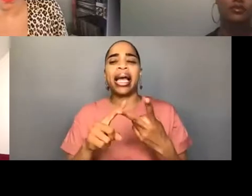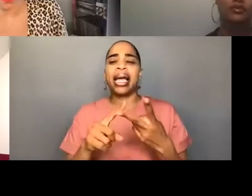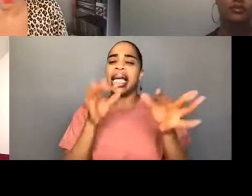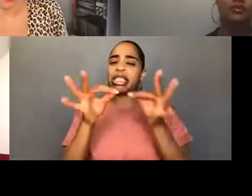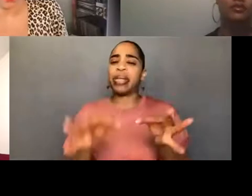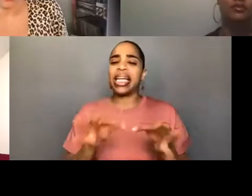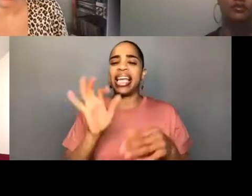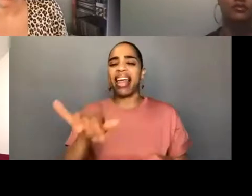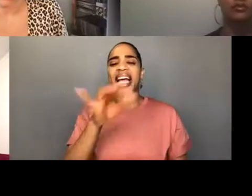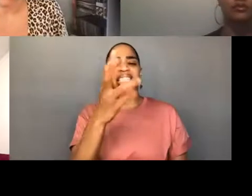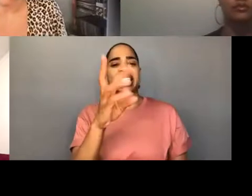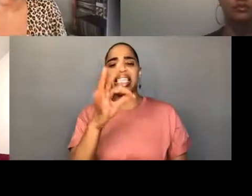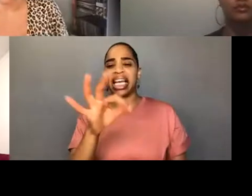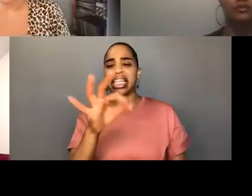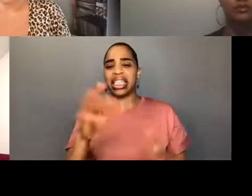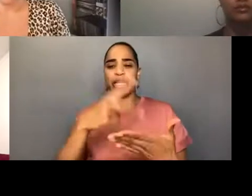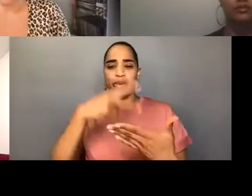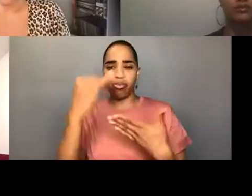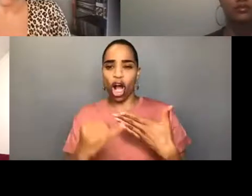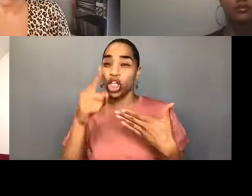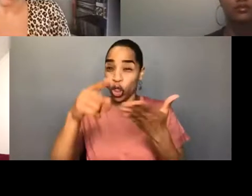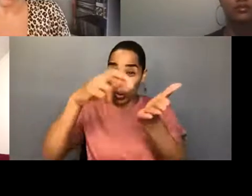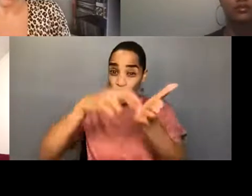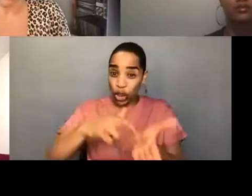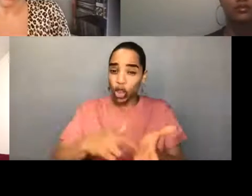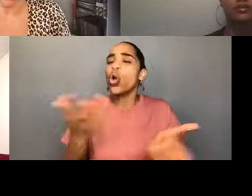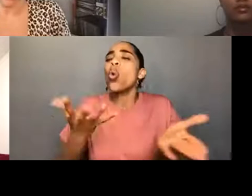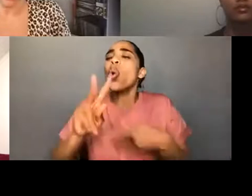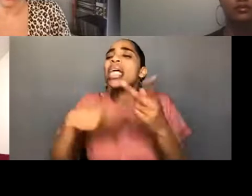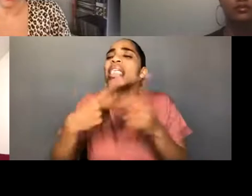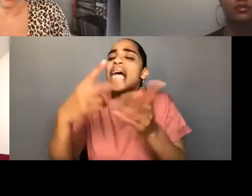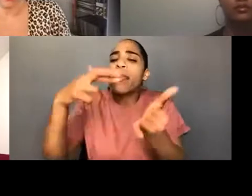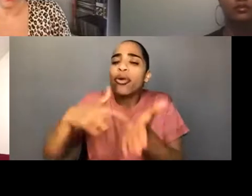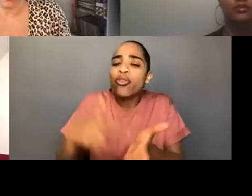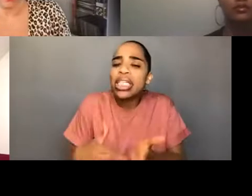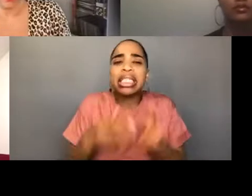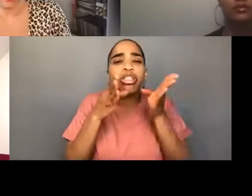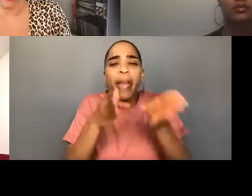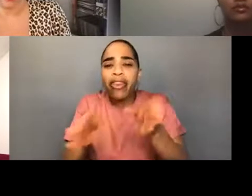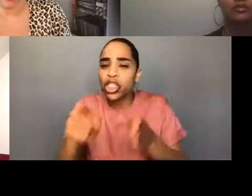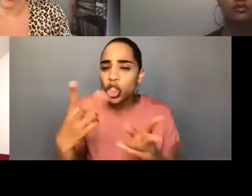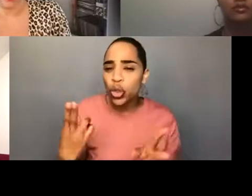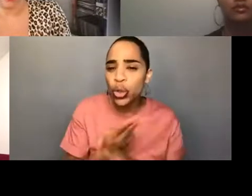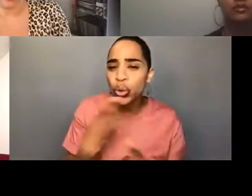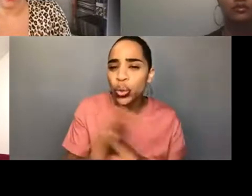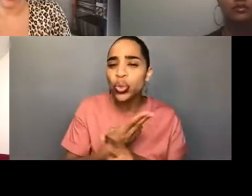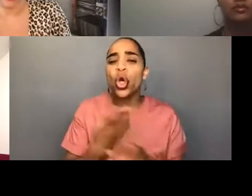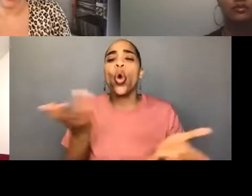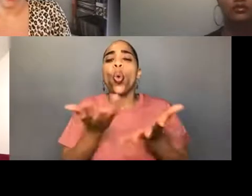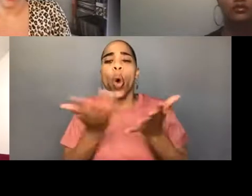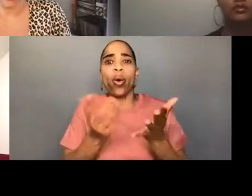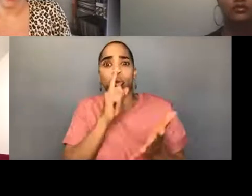1619 Project. So even when you were doing your research, like what type of research, or if it's research methods or just research in general, did you find most